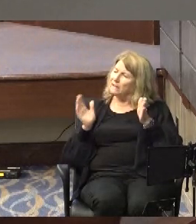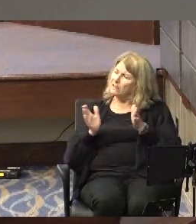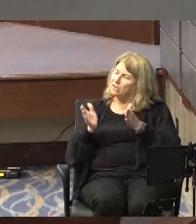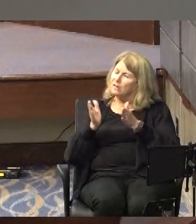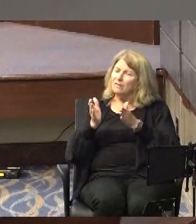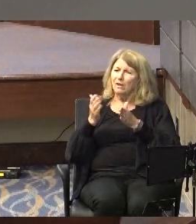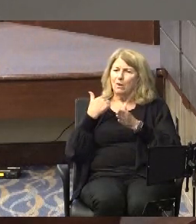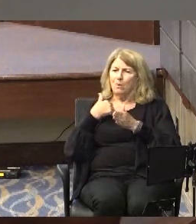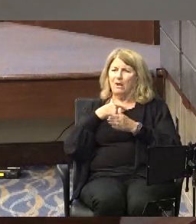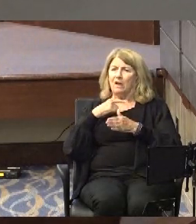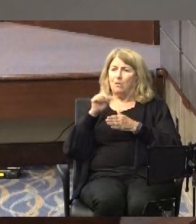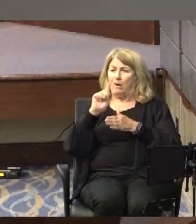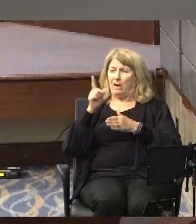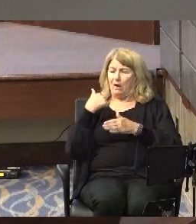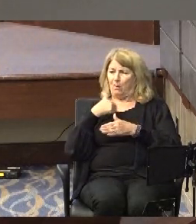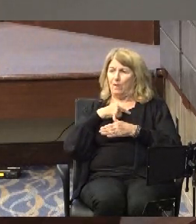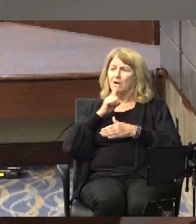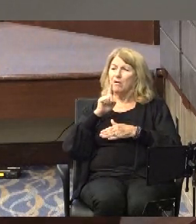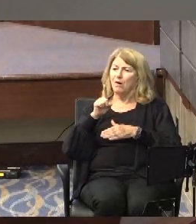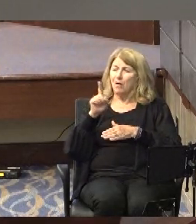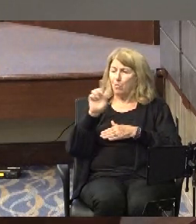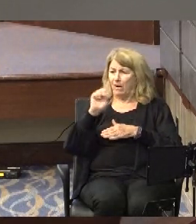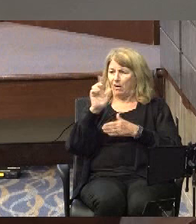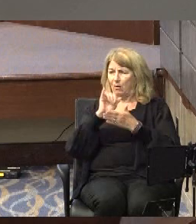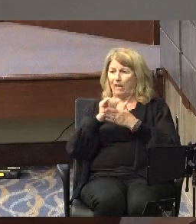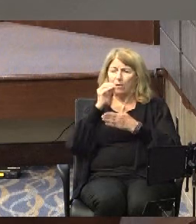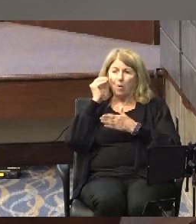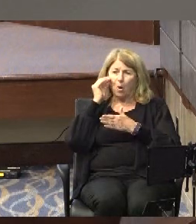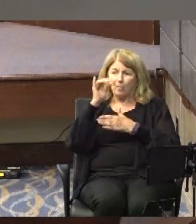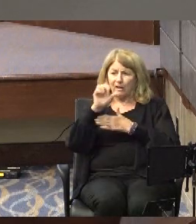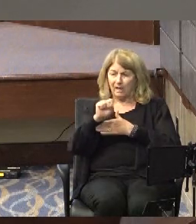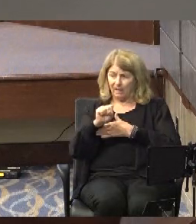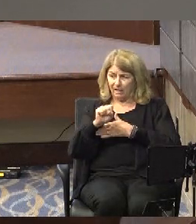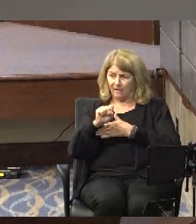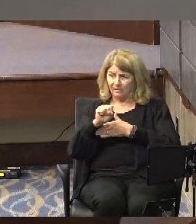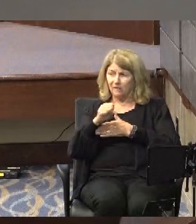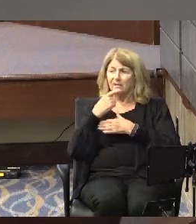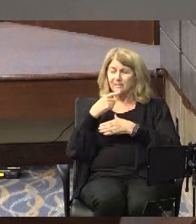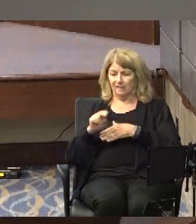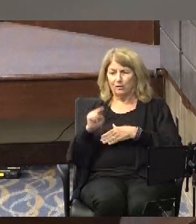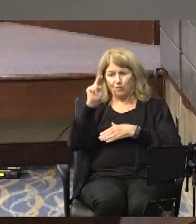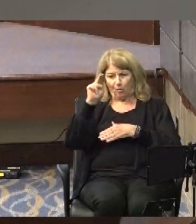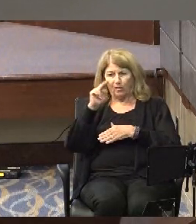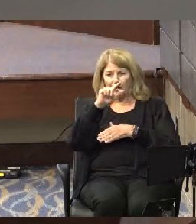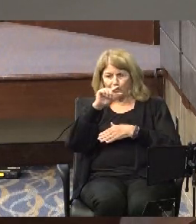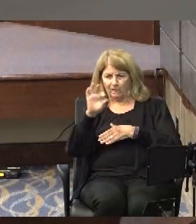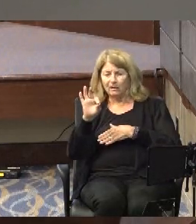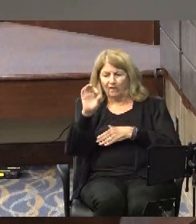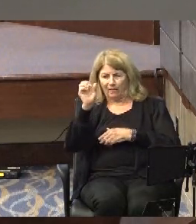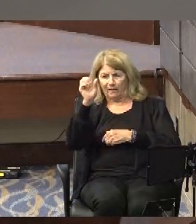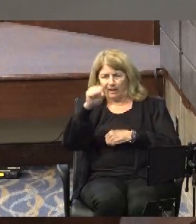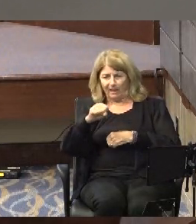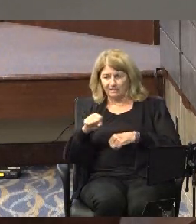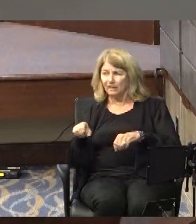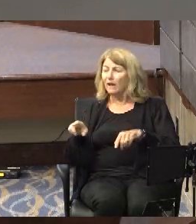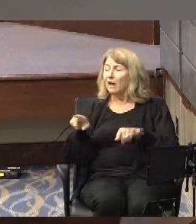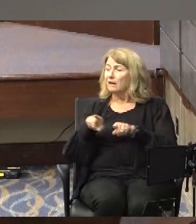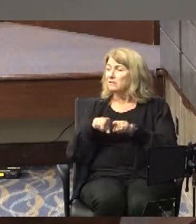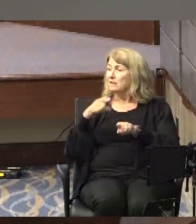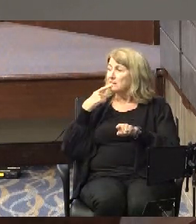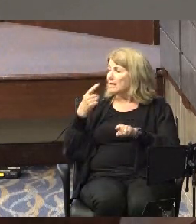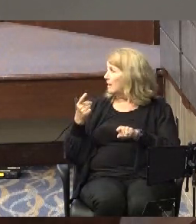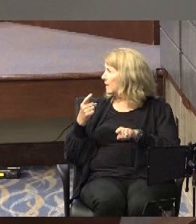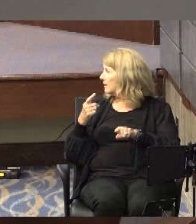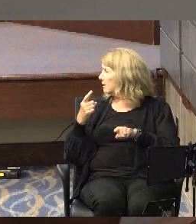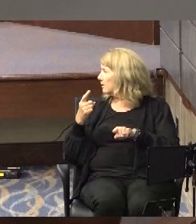Where we're stationed at, or where this residence is at, it does face North 29th, as Mr. Peter said. And so does the building